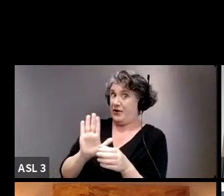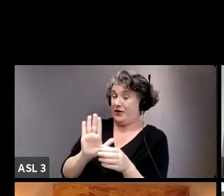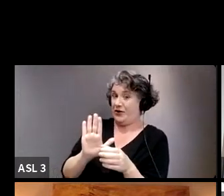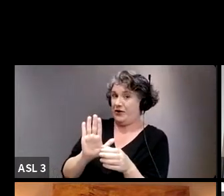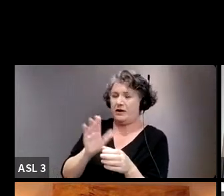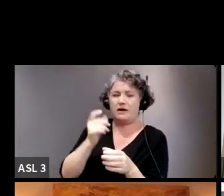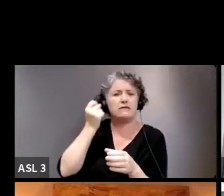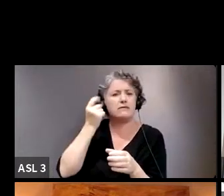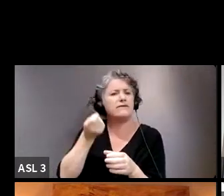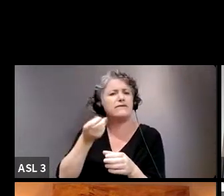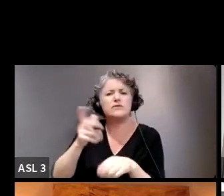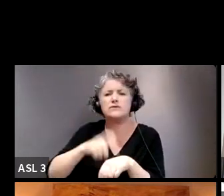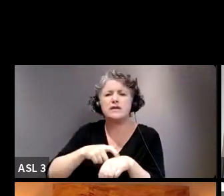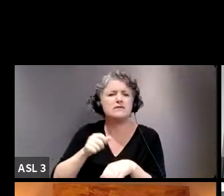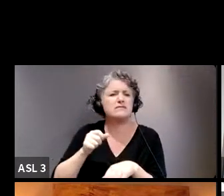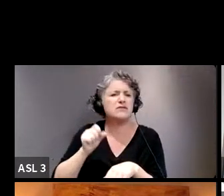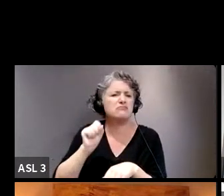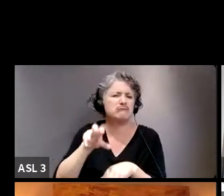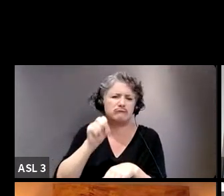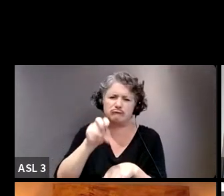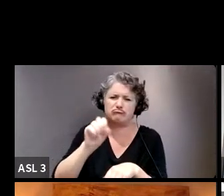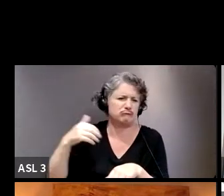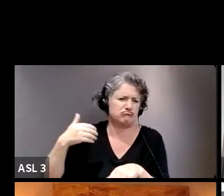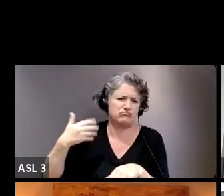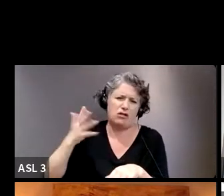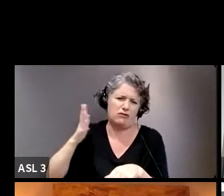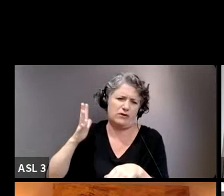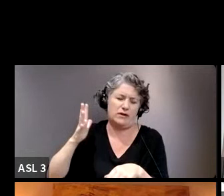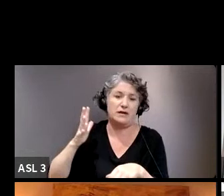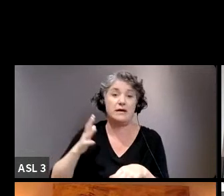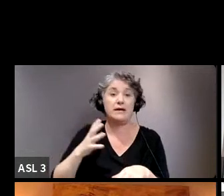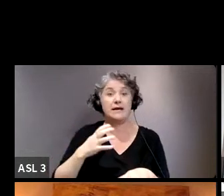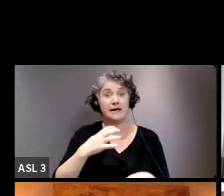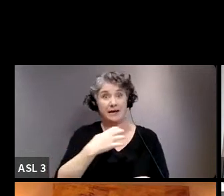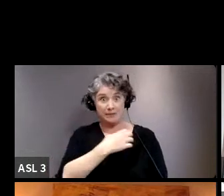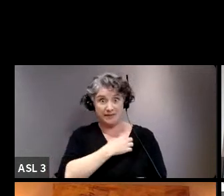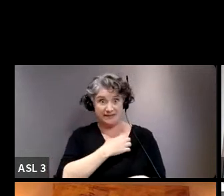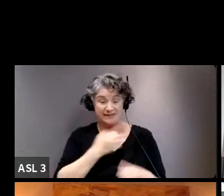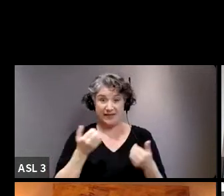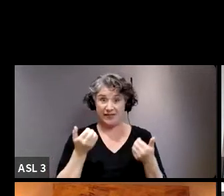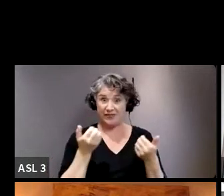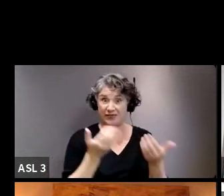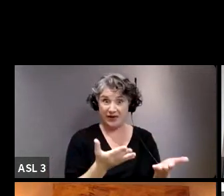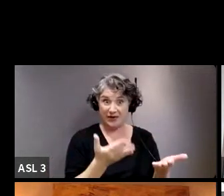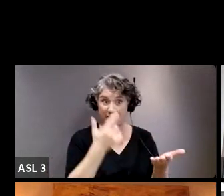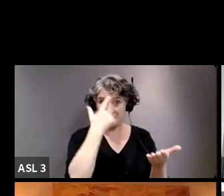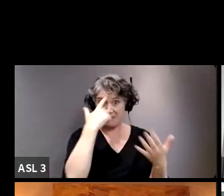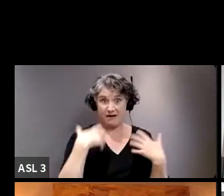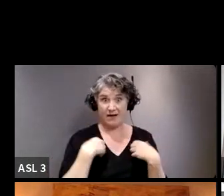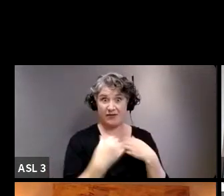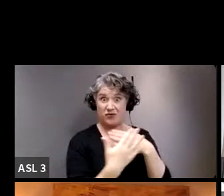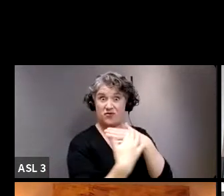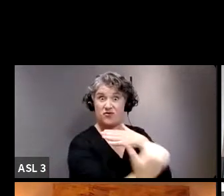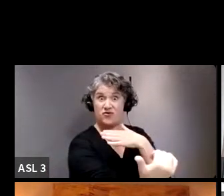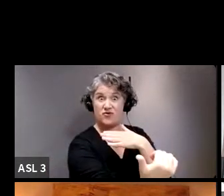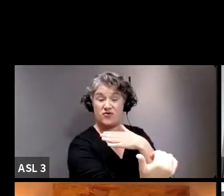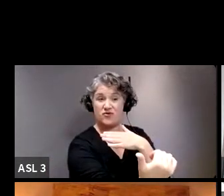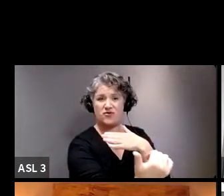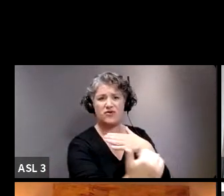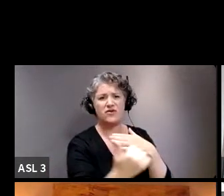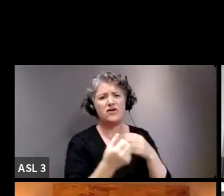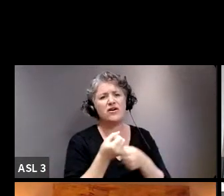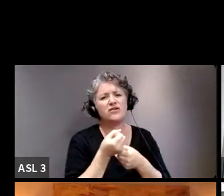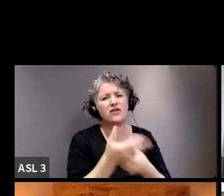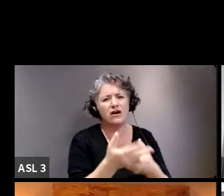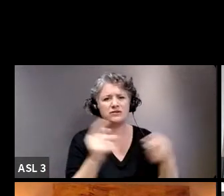i mentioned a few times already but the presence of police causes harm uniforms and guns and